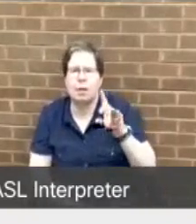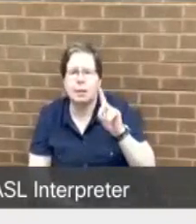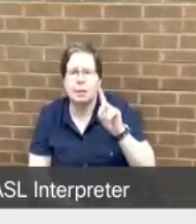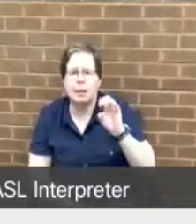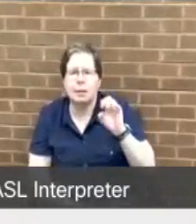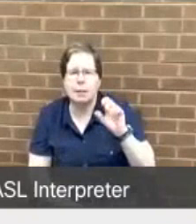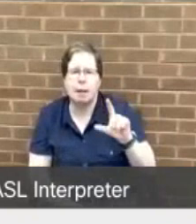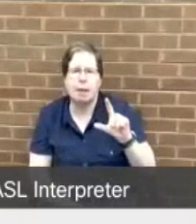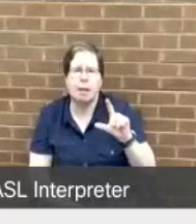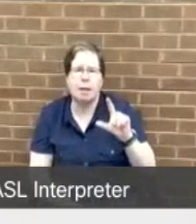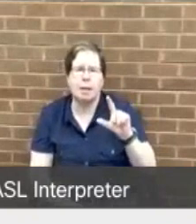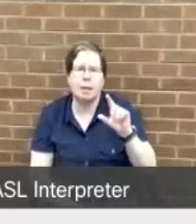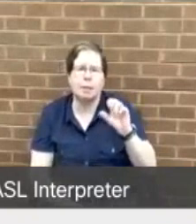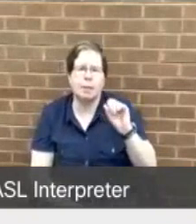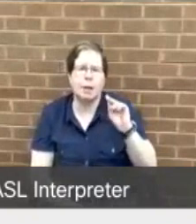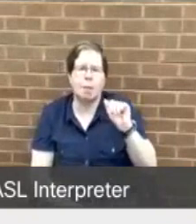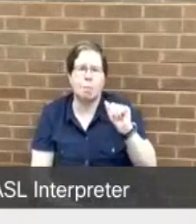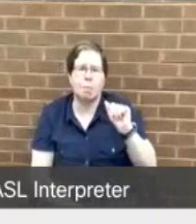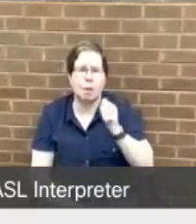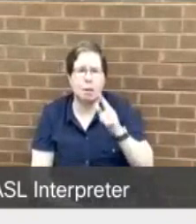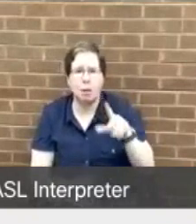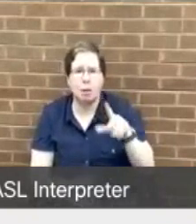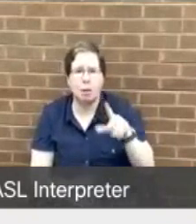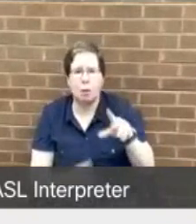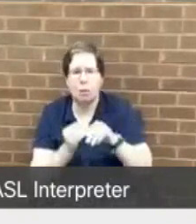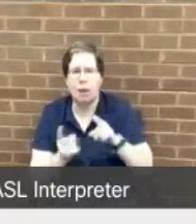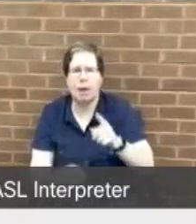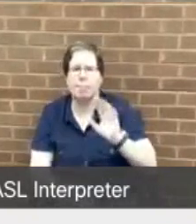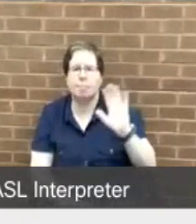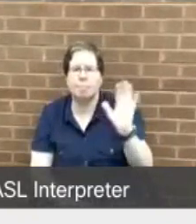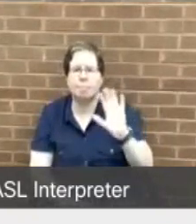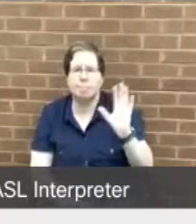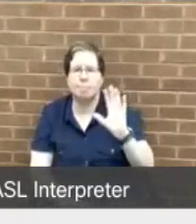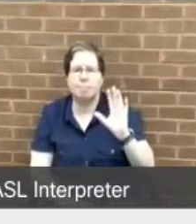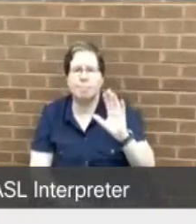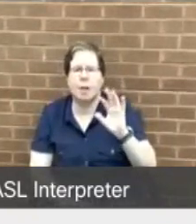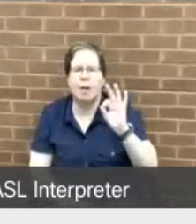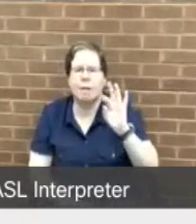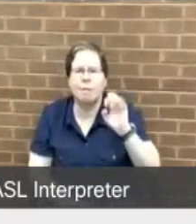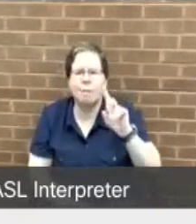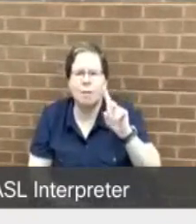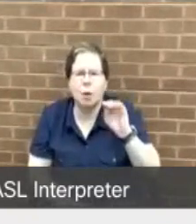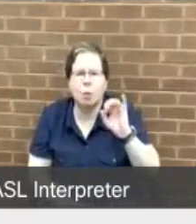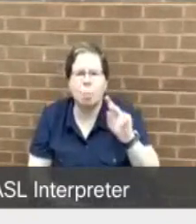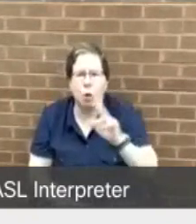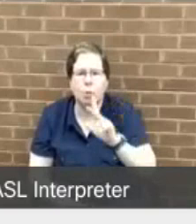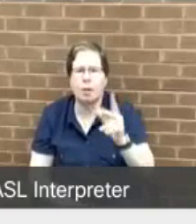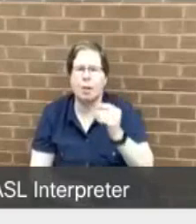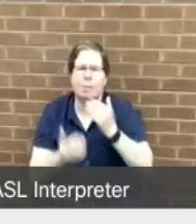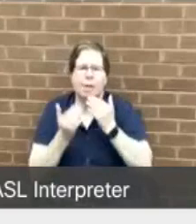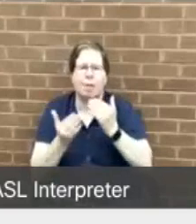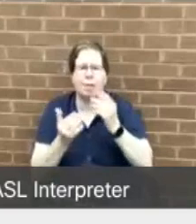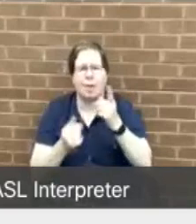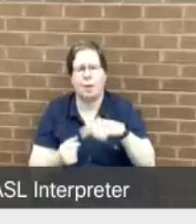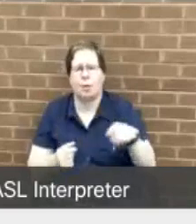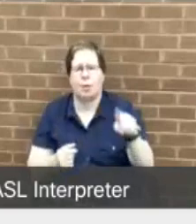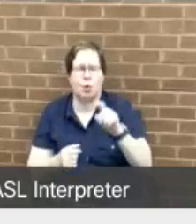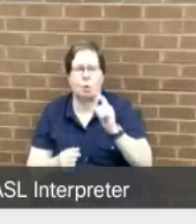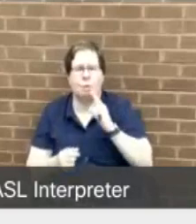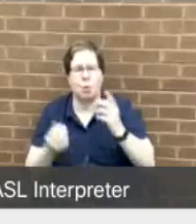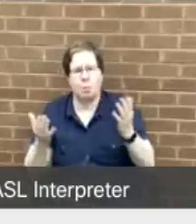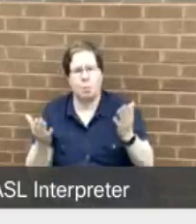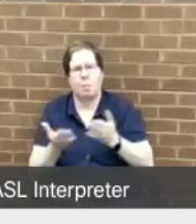have any yes. comments, questions? Yes, thank you. Good evening, and thank you all for being